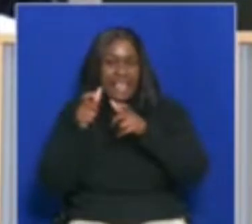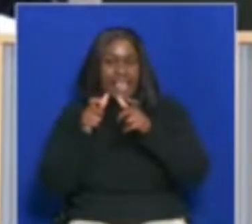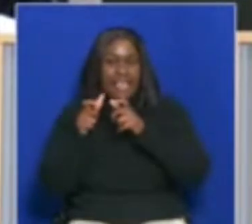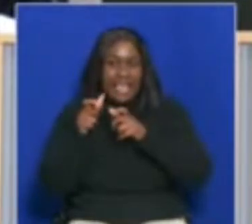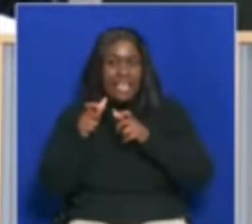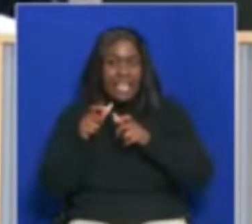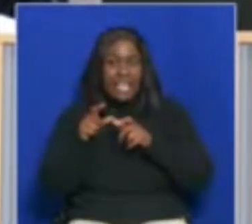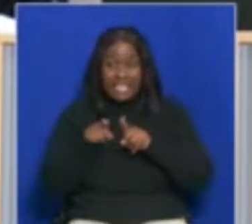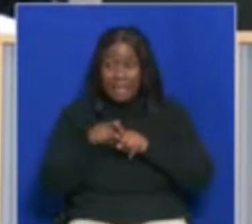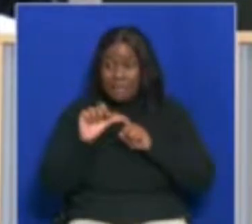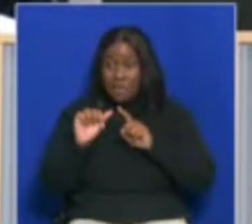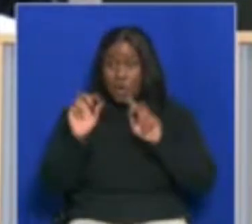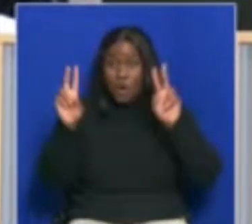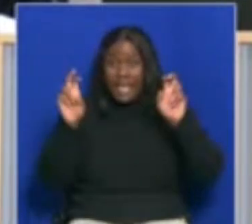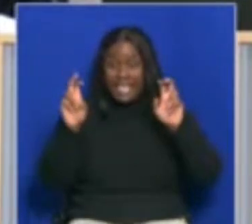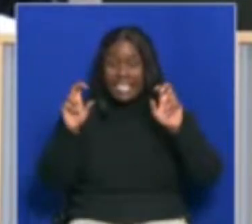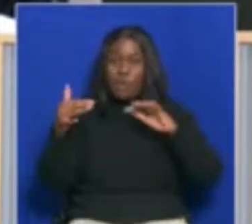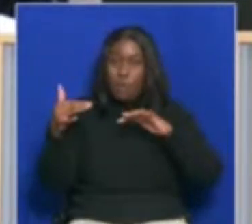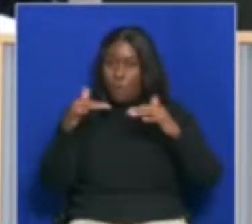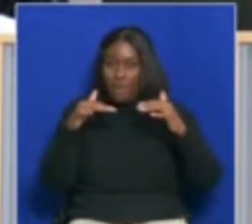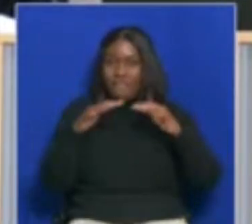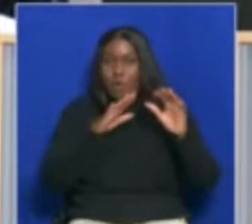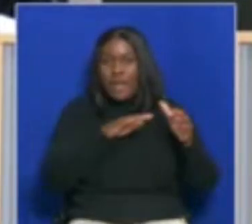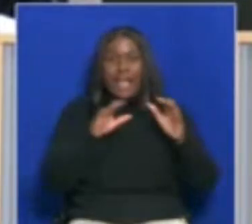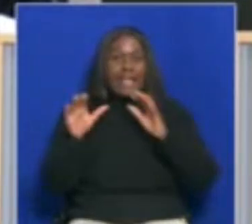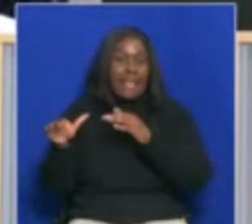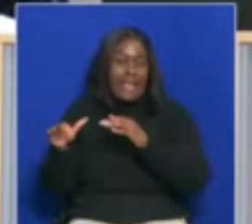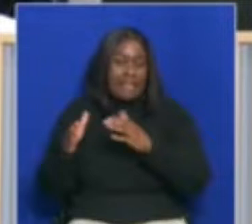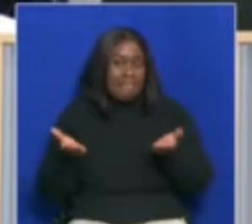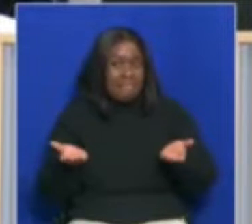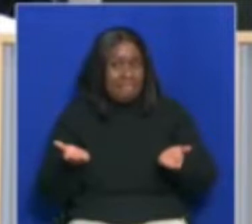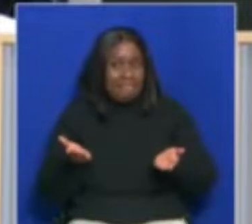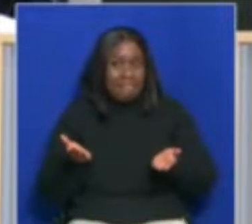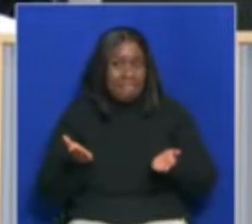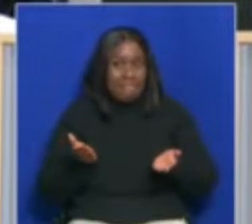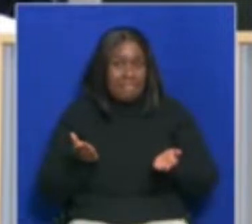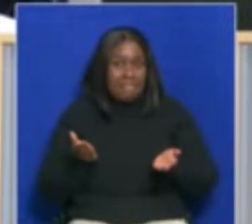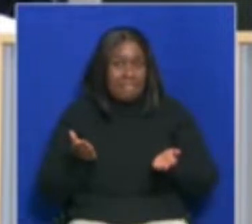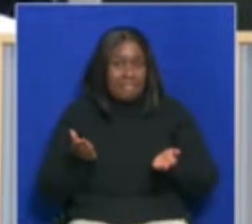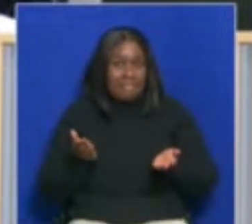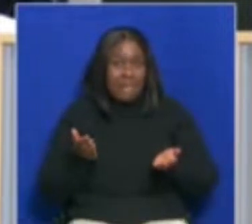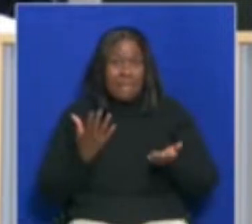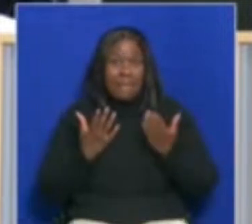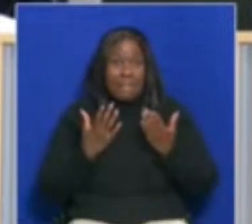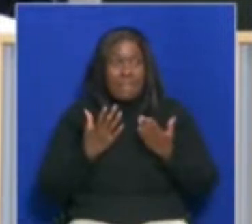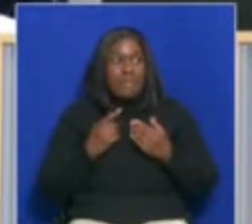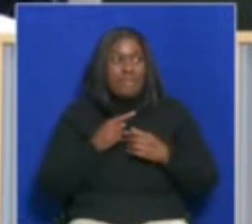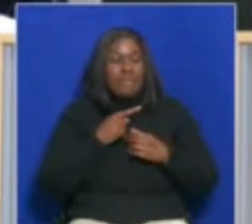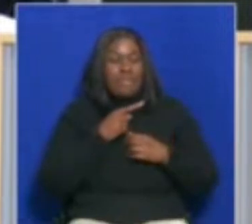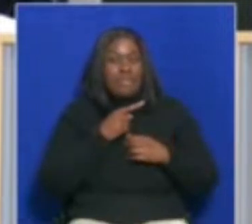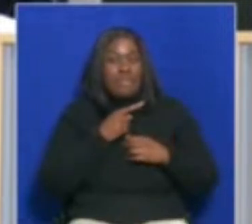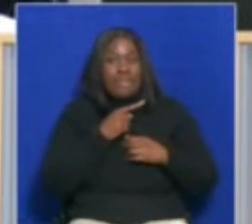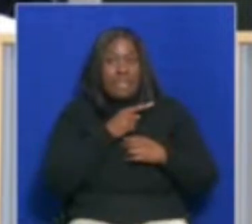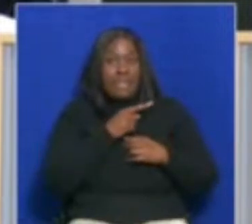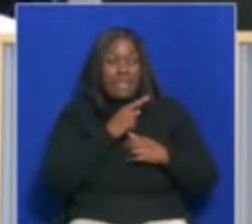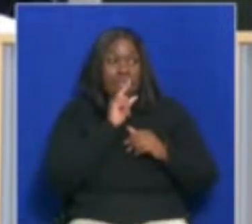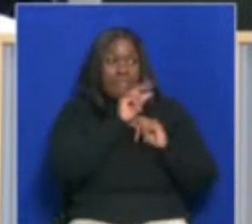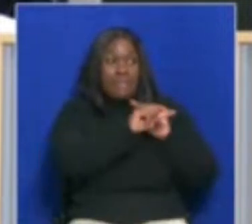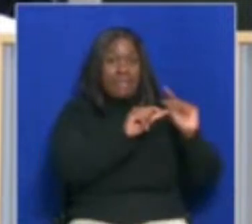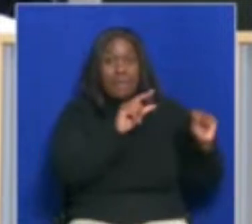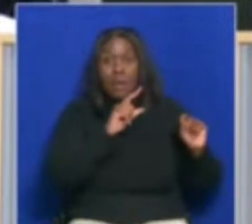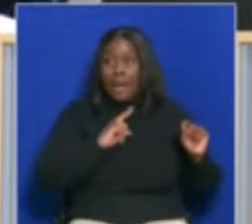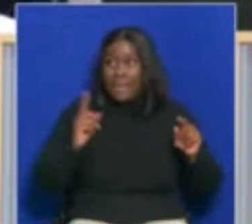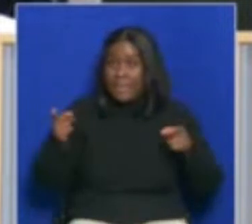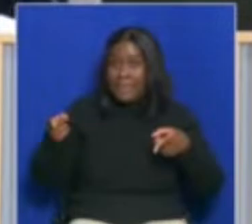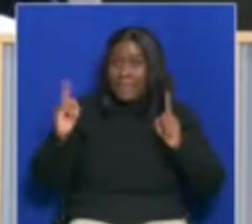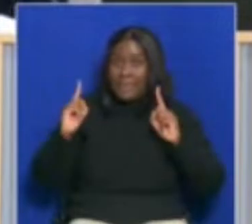wars. So, in a sense, fine, he ran away because of threats. I don't know whether I'm not mixing